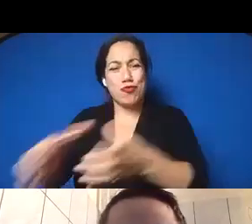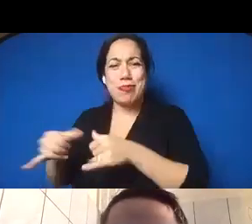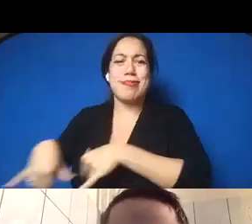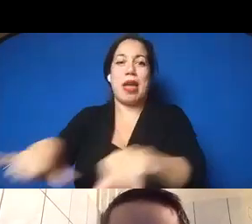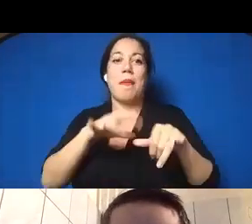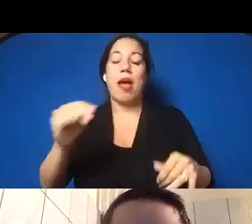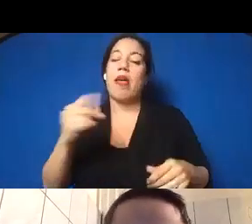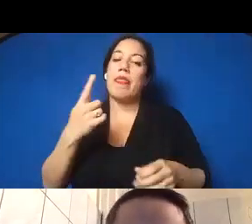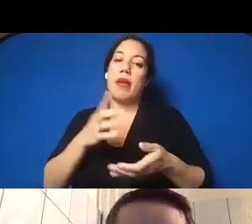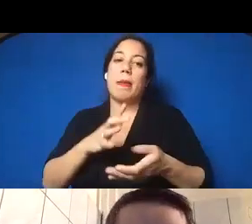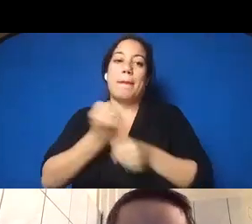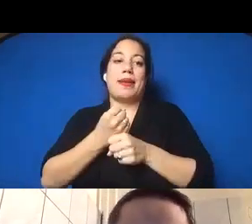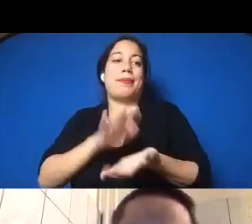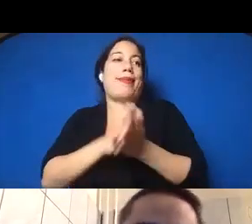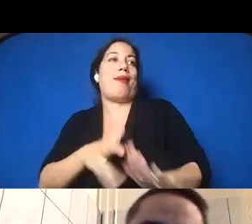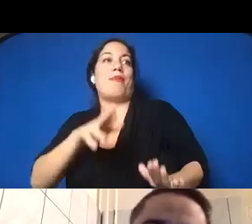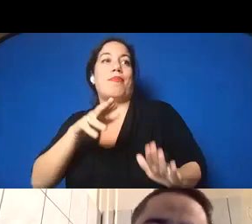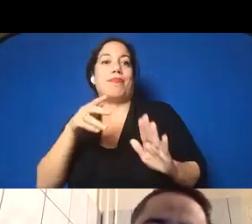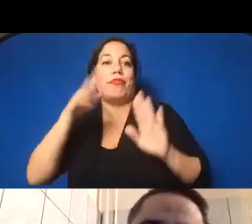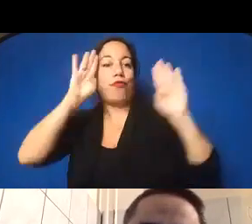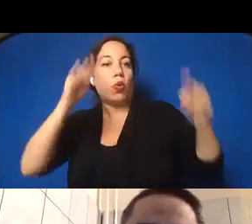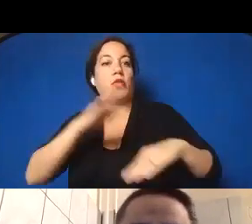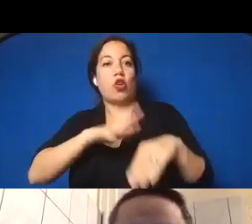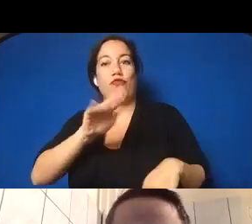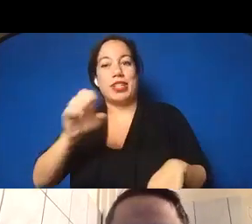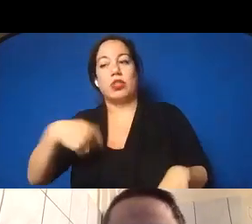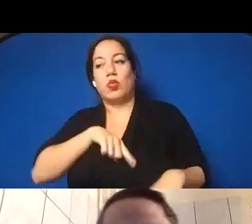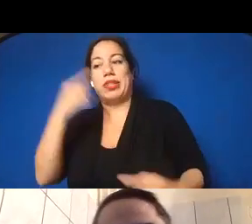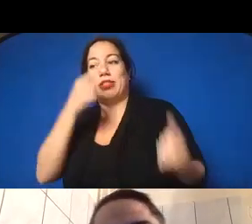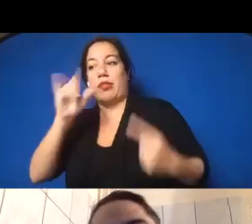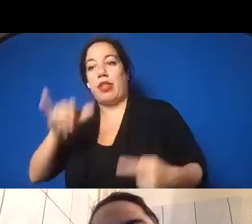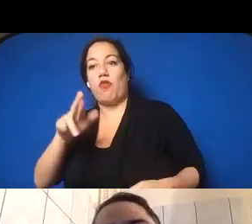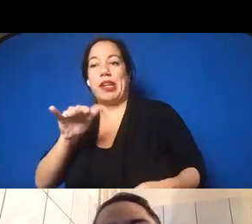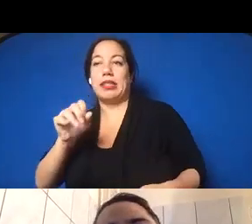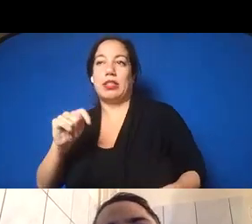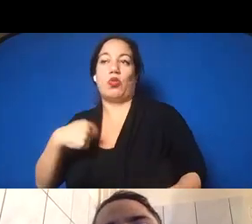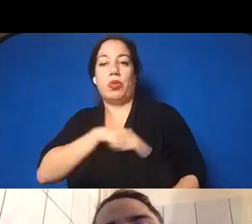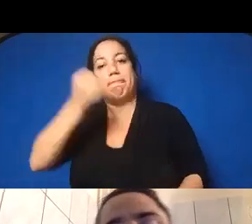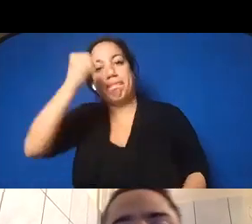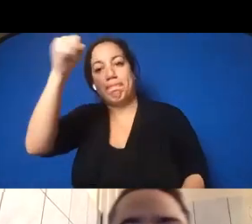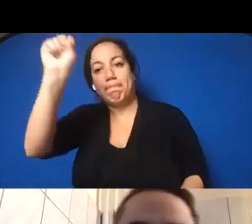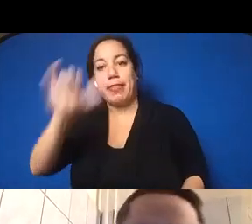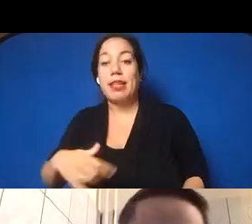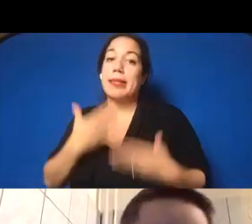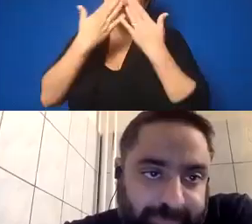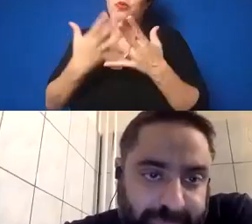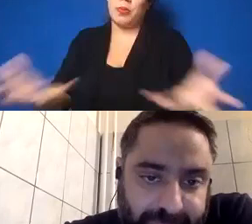thing, and it is not. And this is why we consider that to be racist, and we are fighting it the best we can. Thank you so